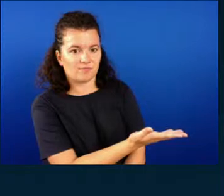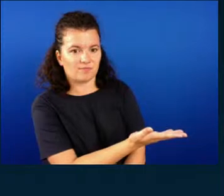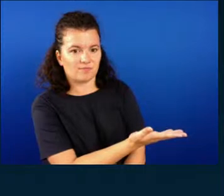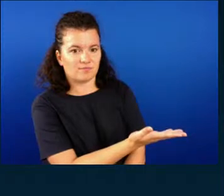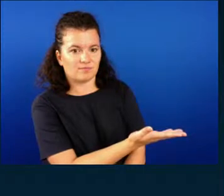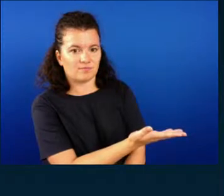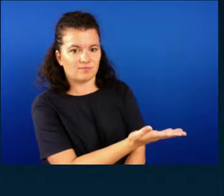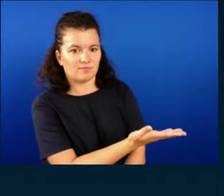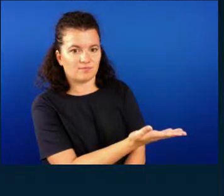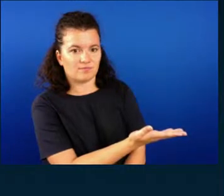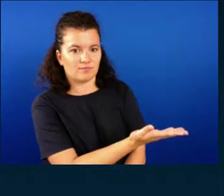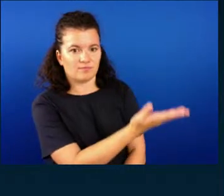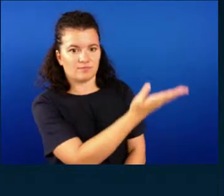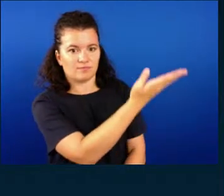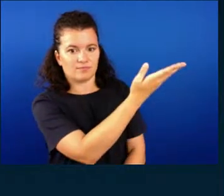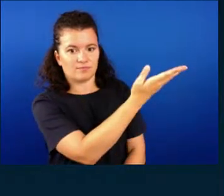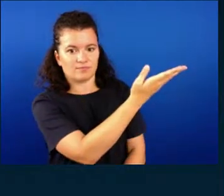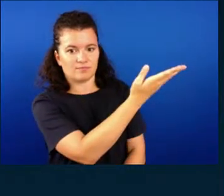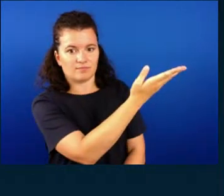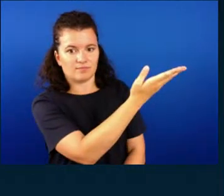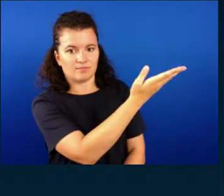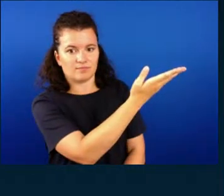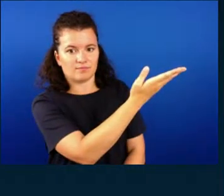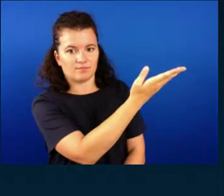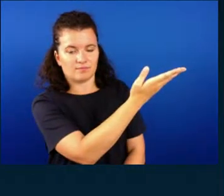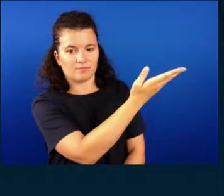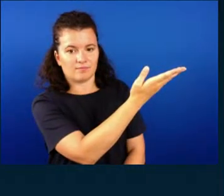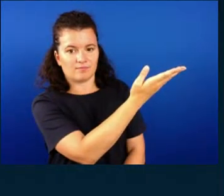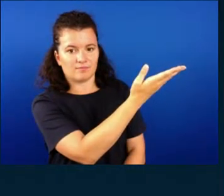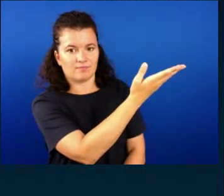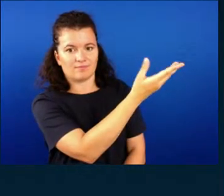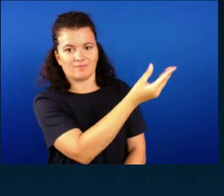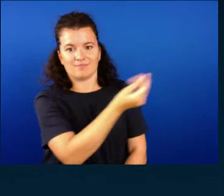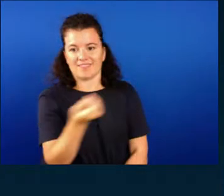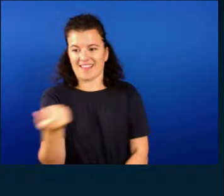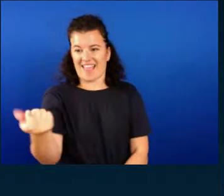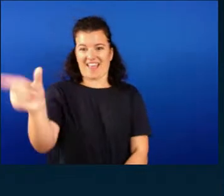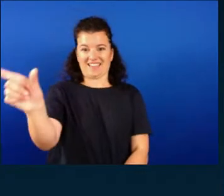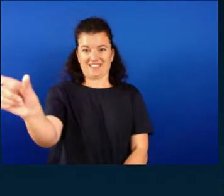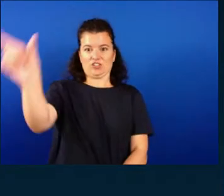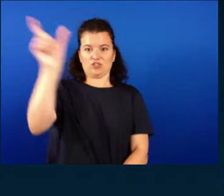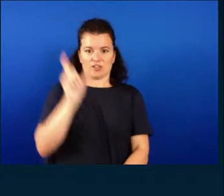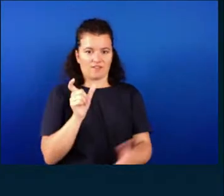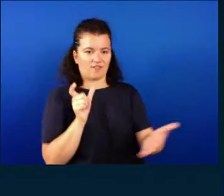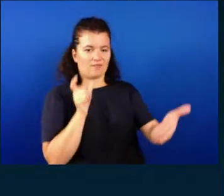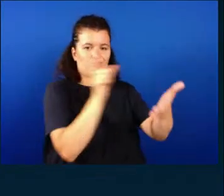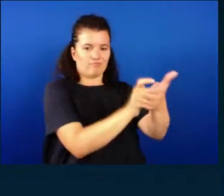folder, within a folder. Now let's get back to Azure DevOps portal,